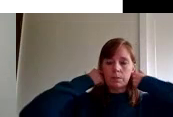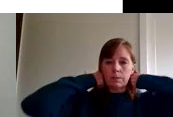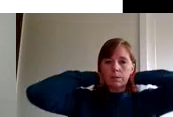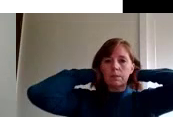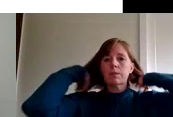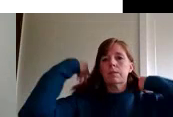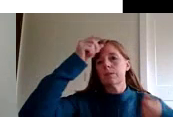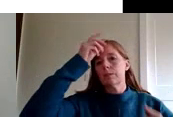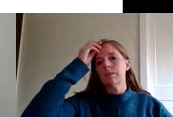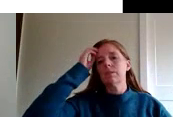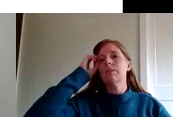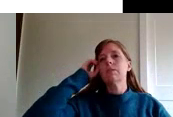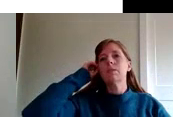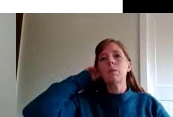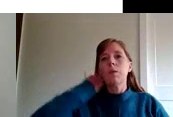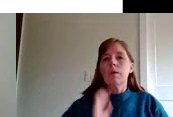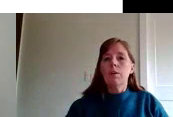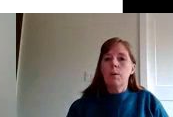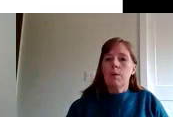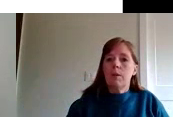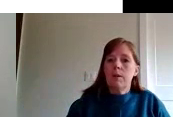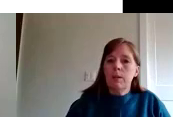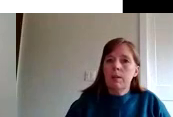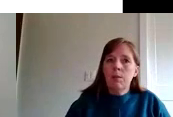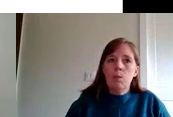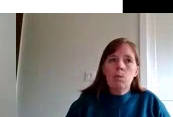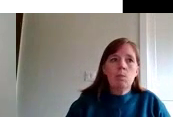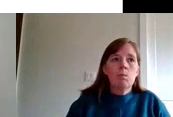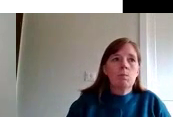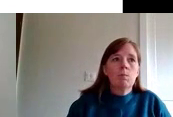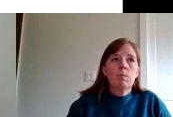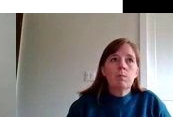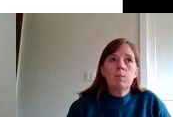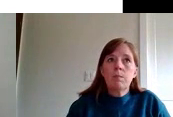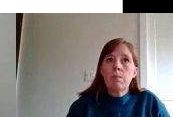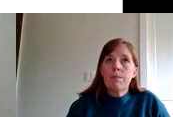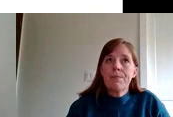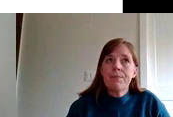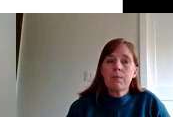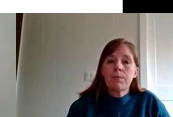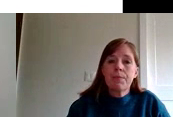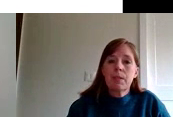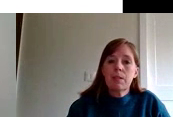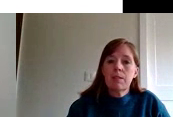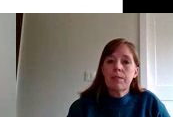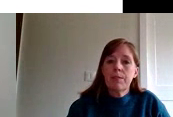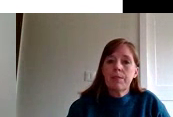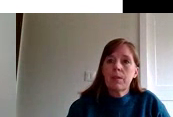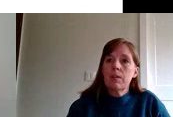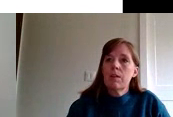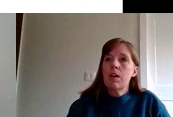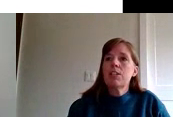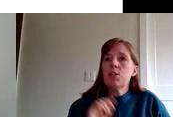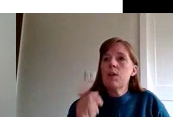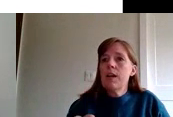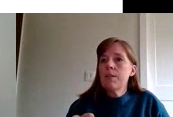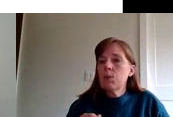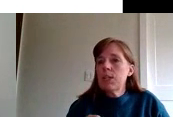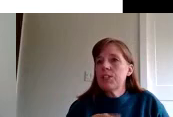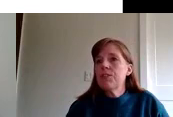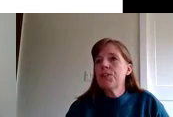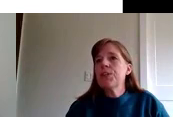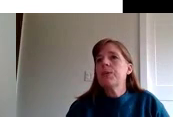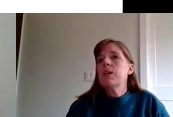at. They've got lots of great educational videos that are just ready to go and completely accessible. All right,